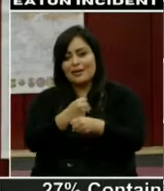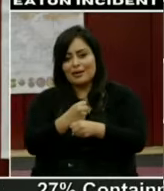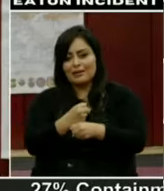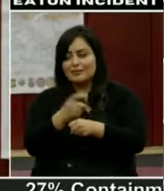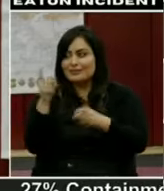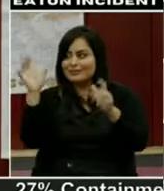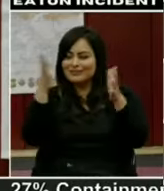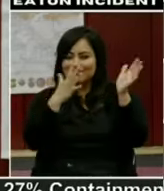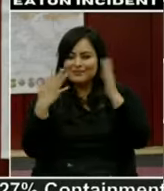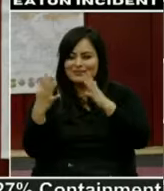price gouging for building materials.